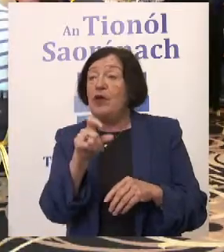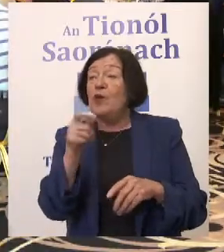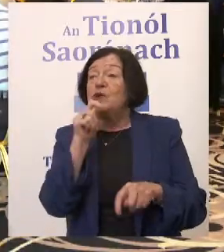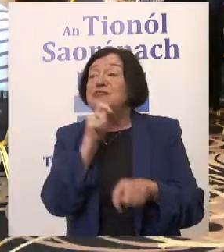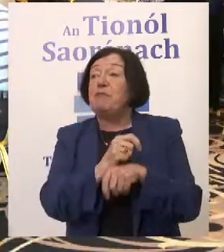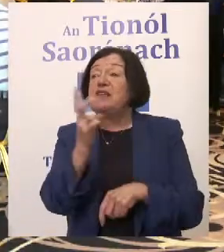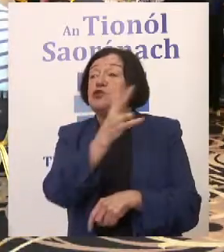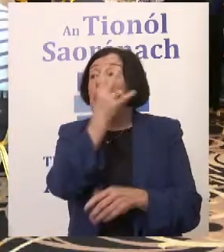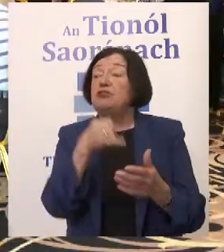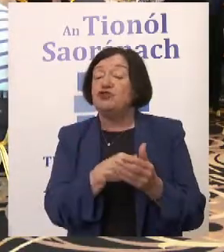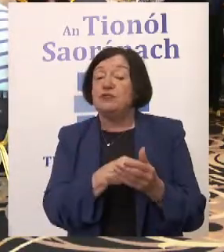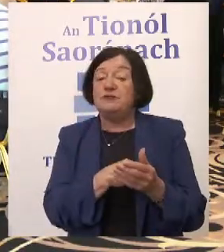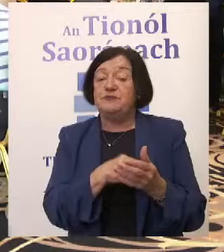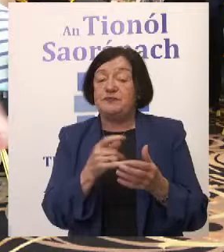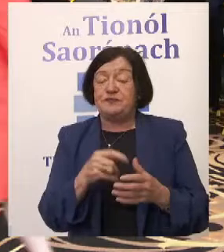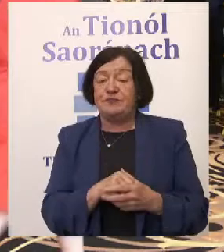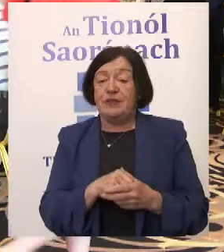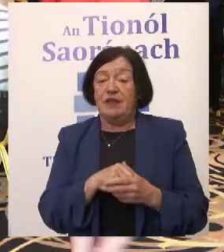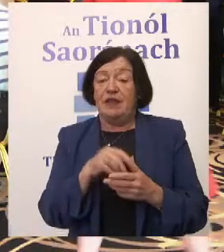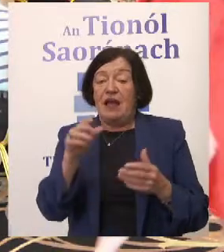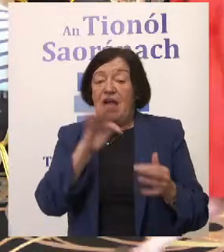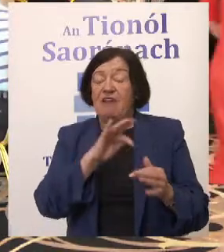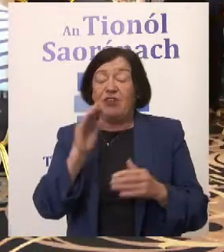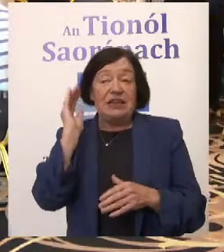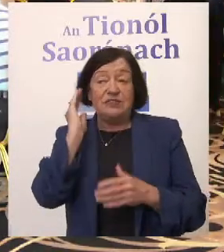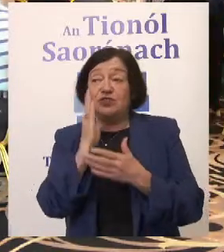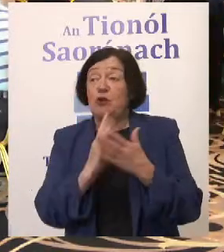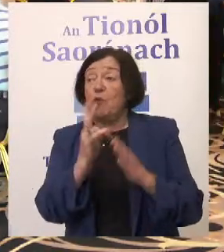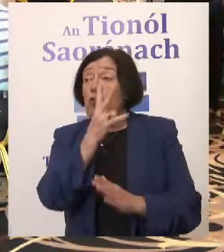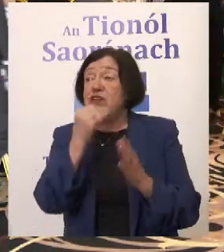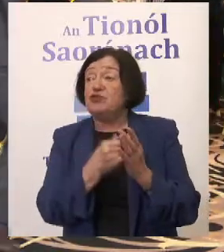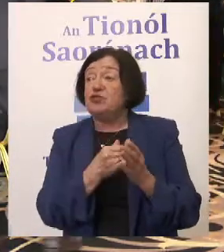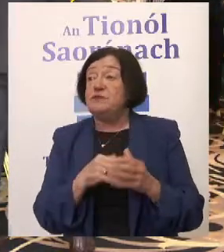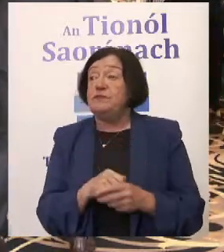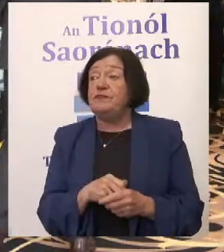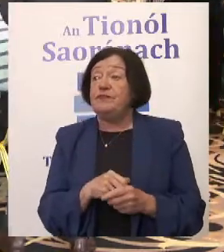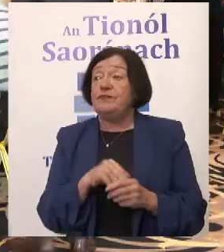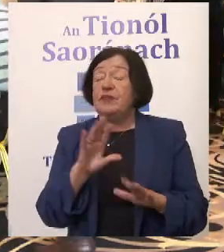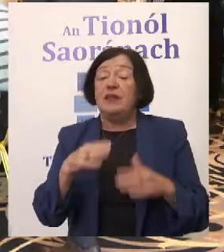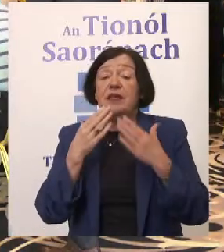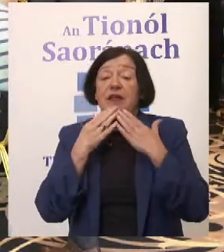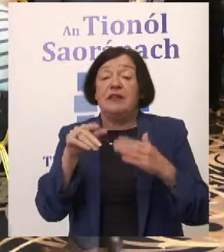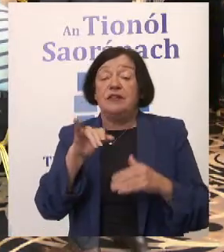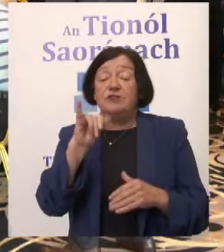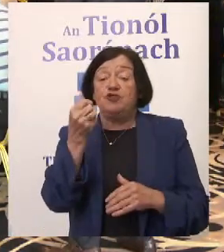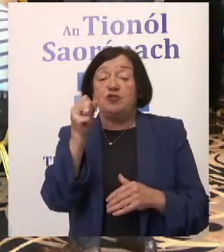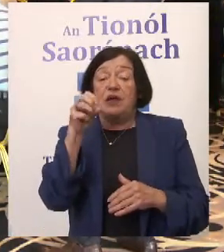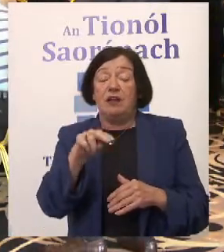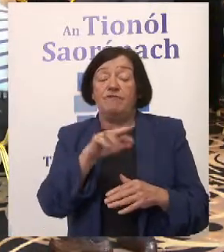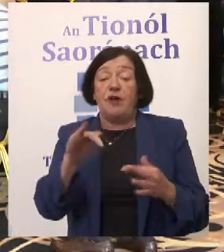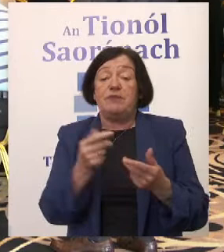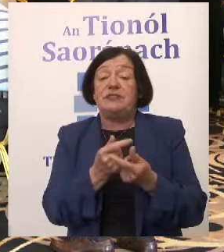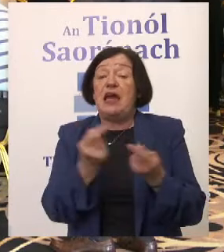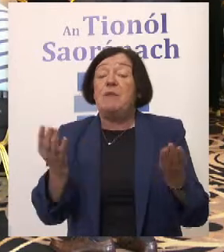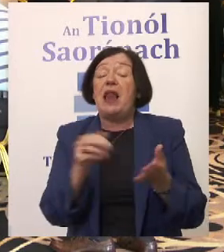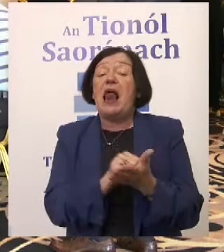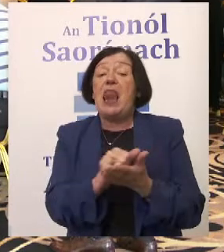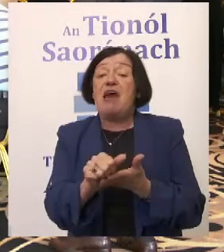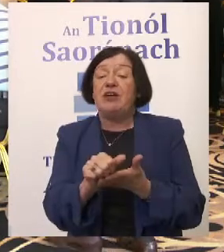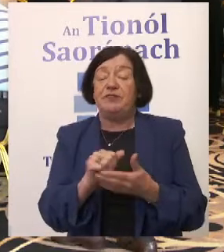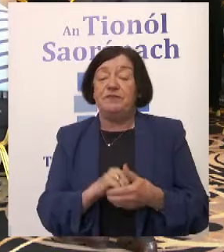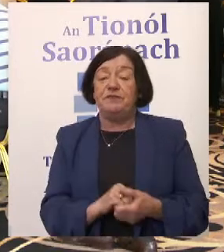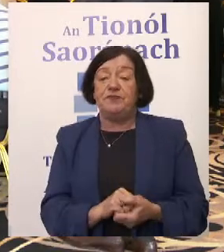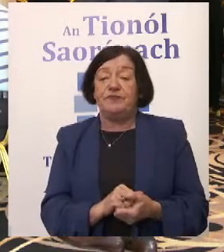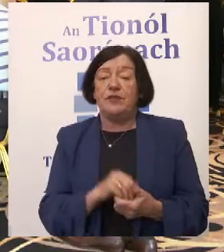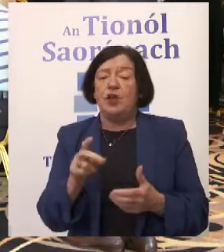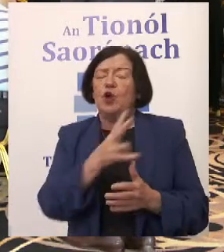question, having listened to some of the questions already? Yeah. Thanks, this is Jason from table 11. So